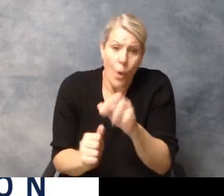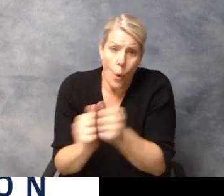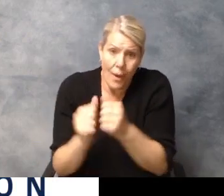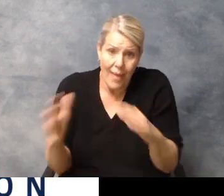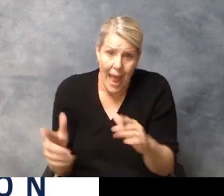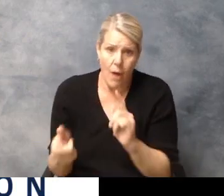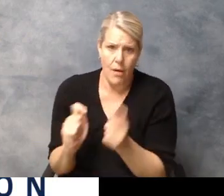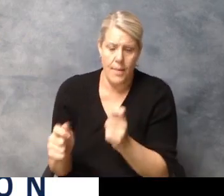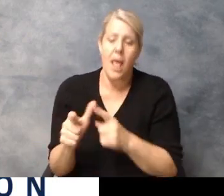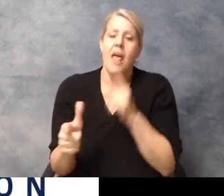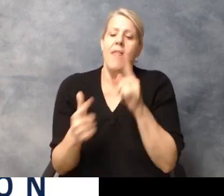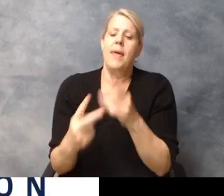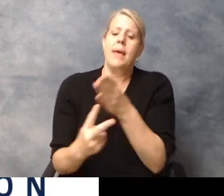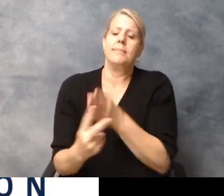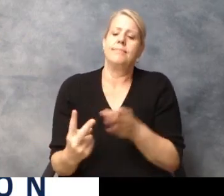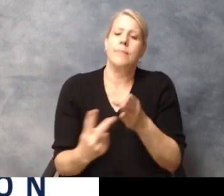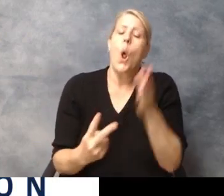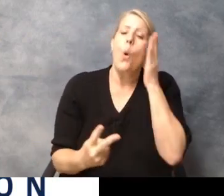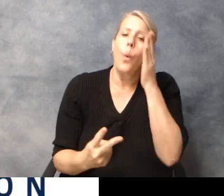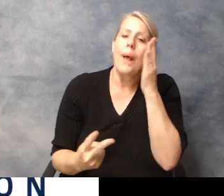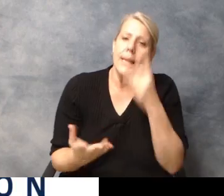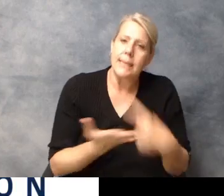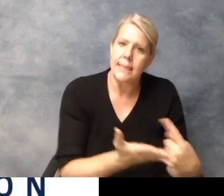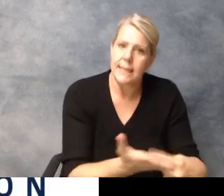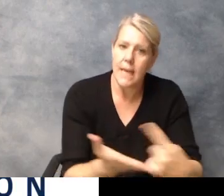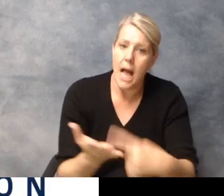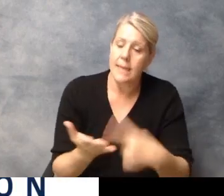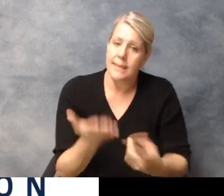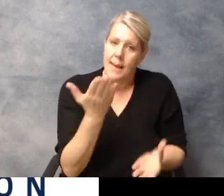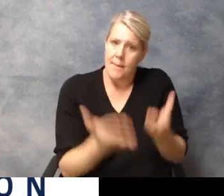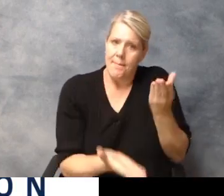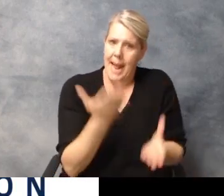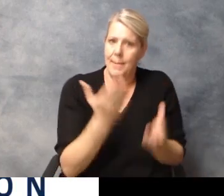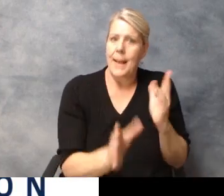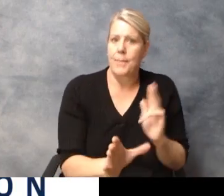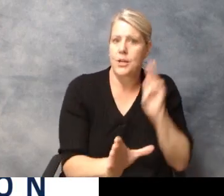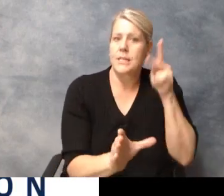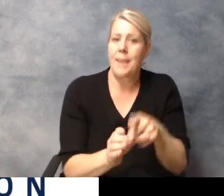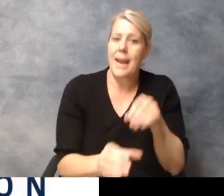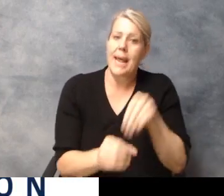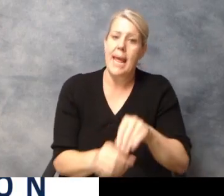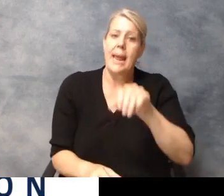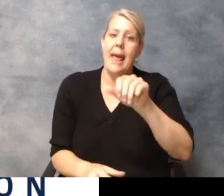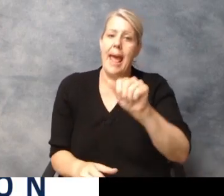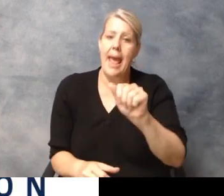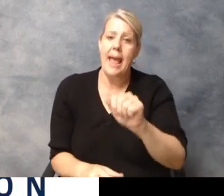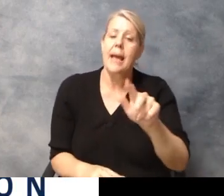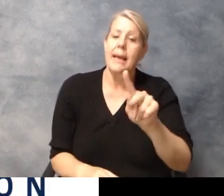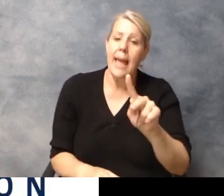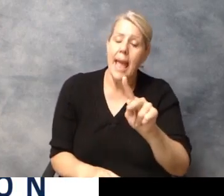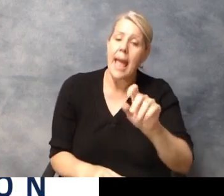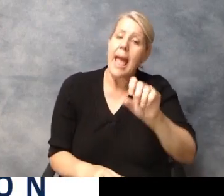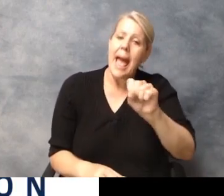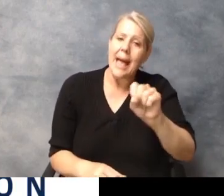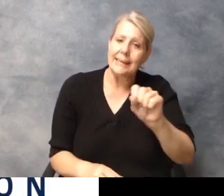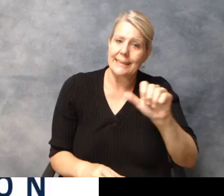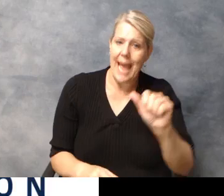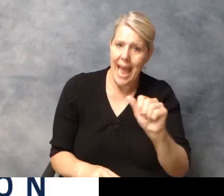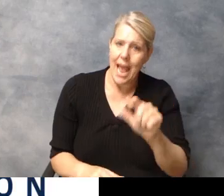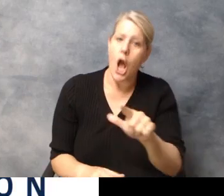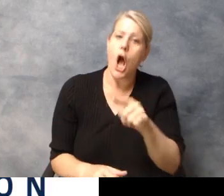discuss the student's eligibility to participate in the alternate assessment called the Alternate Kentucky Summative Assessment,